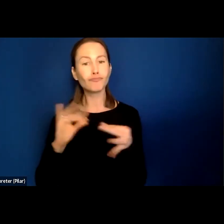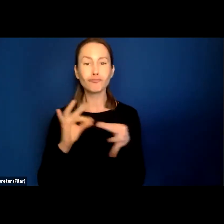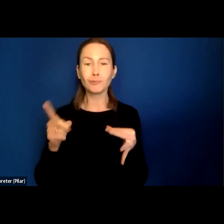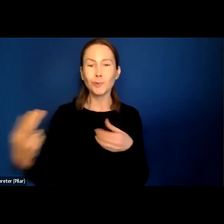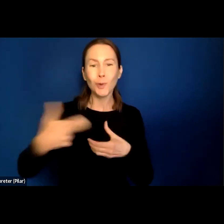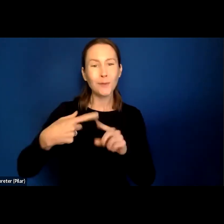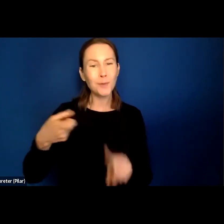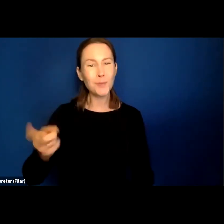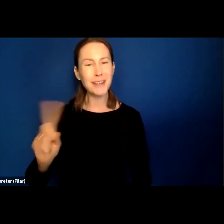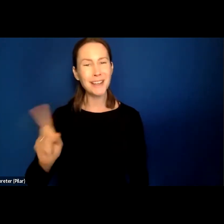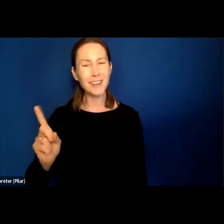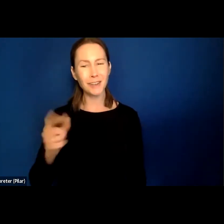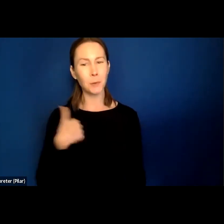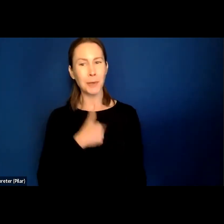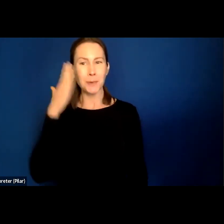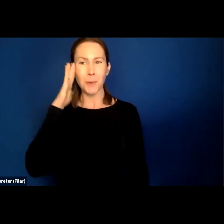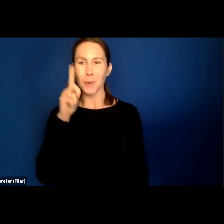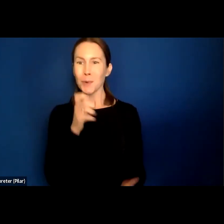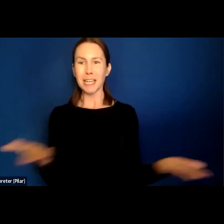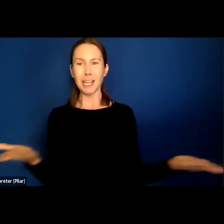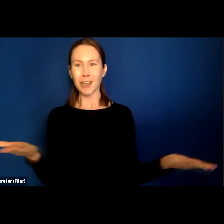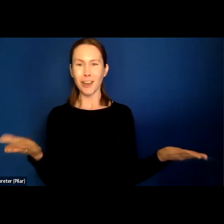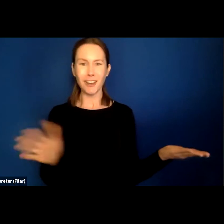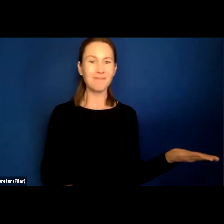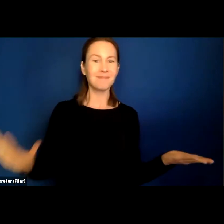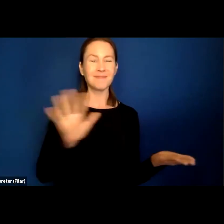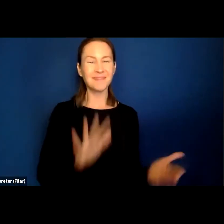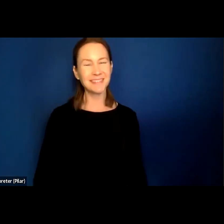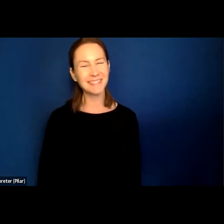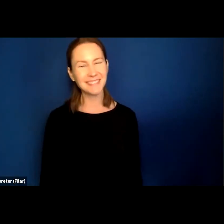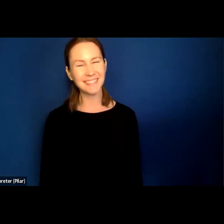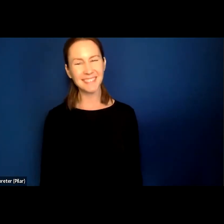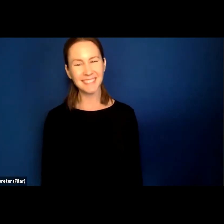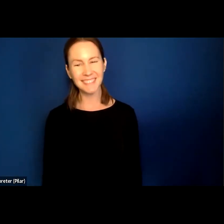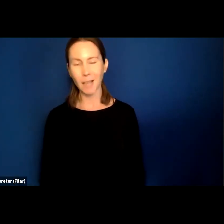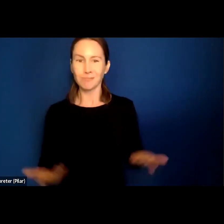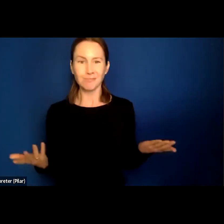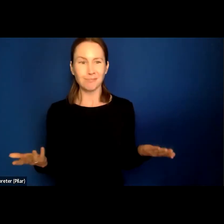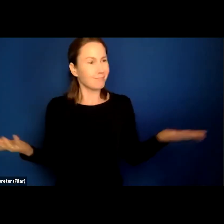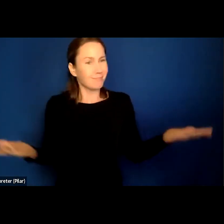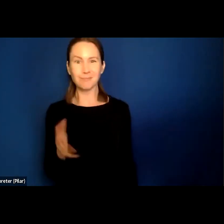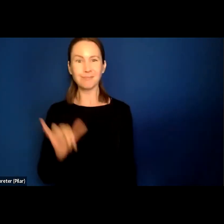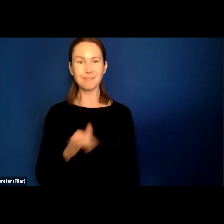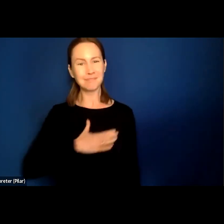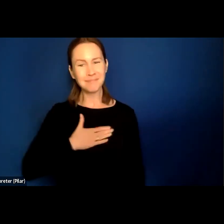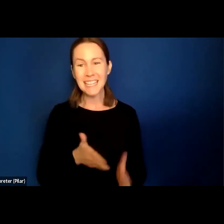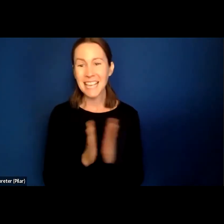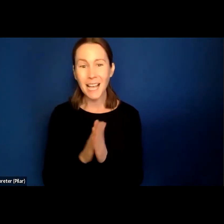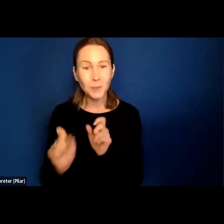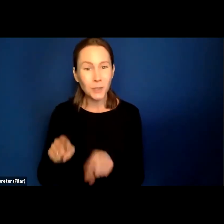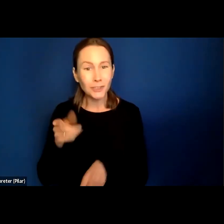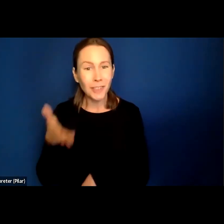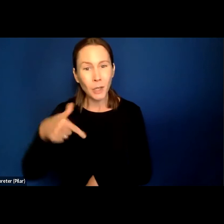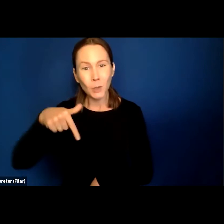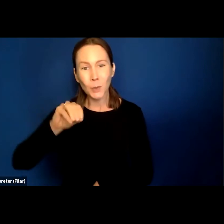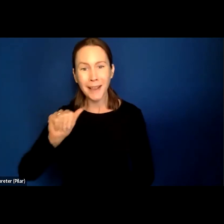so we know who all is here today. And yeah, please ask questions in that space too. We will have